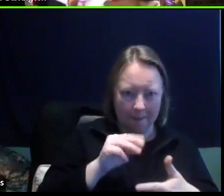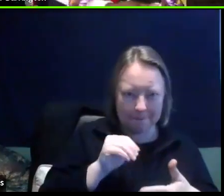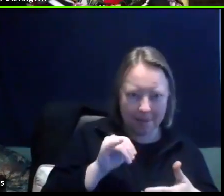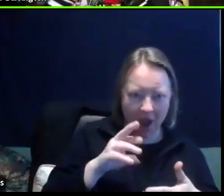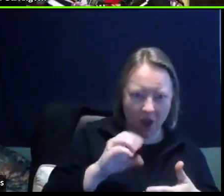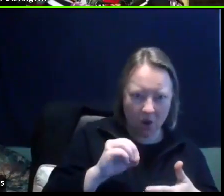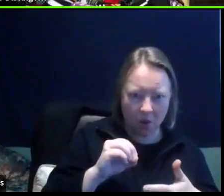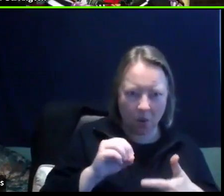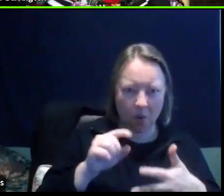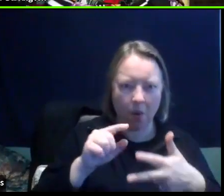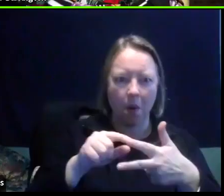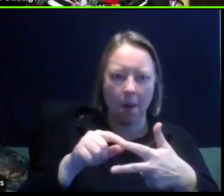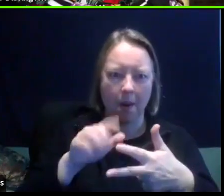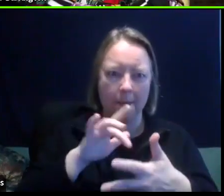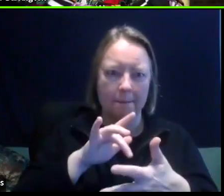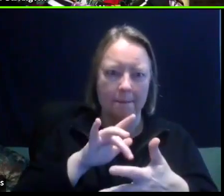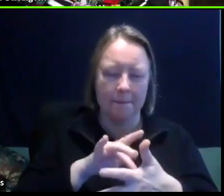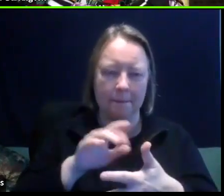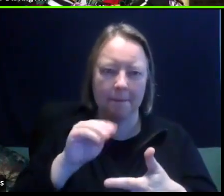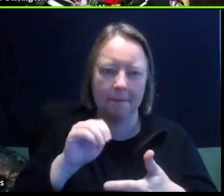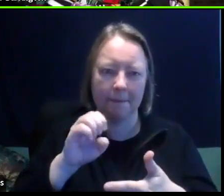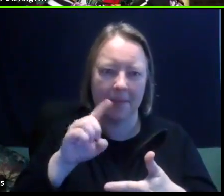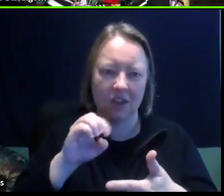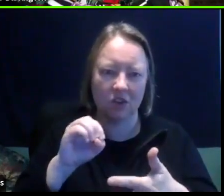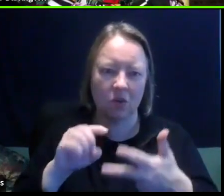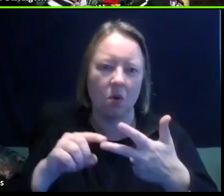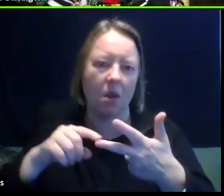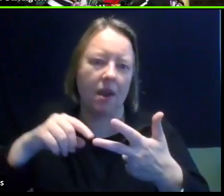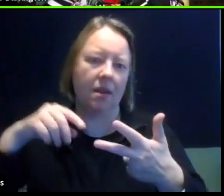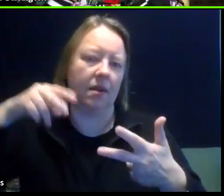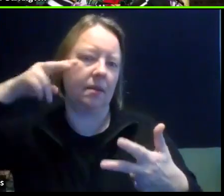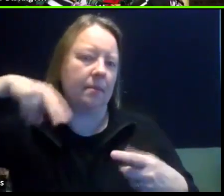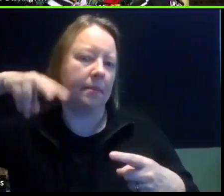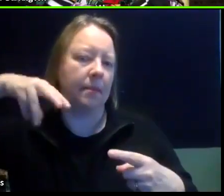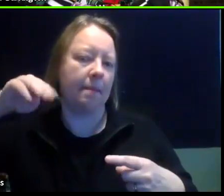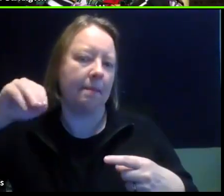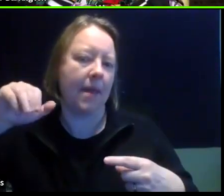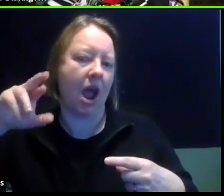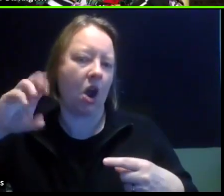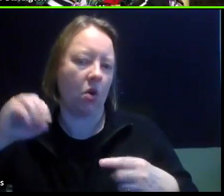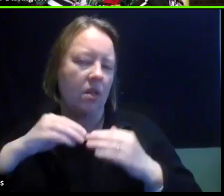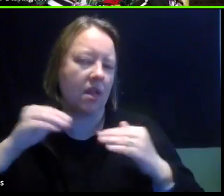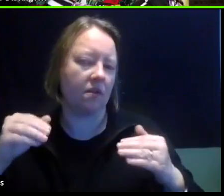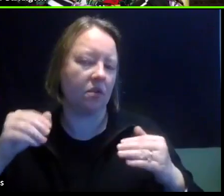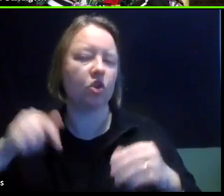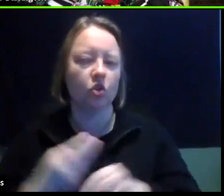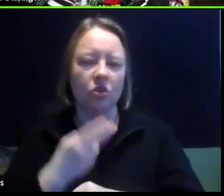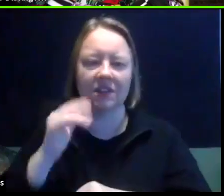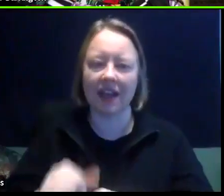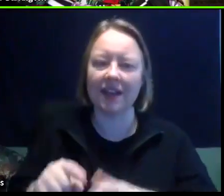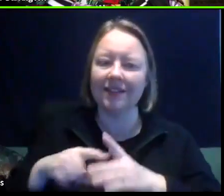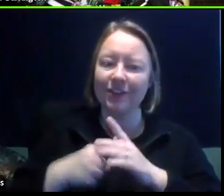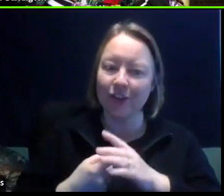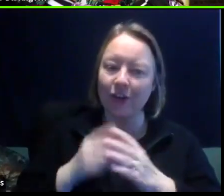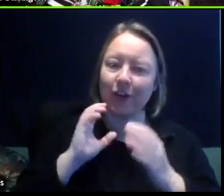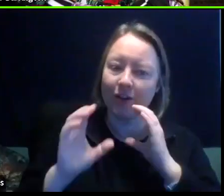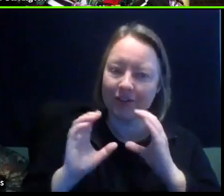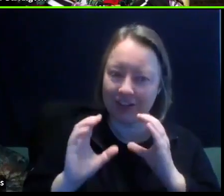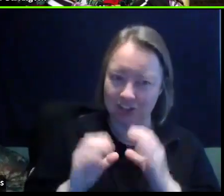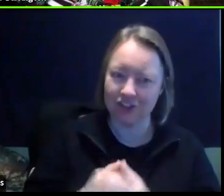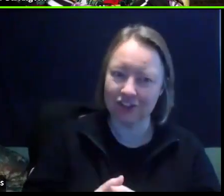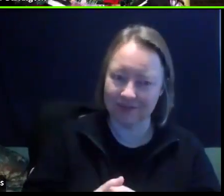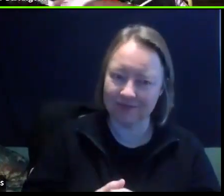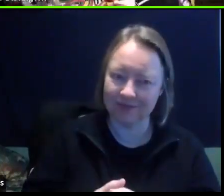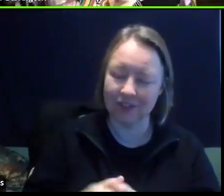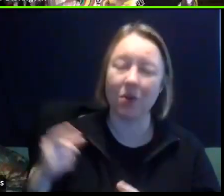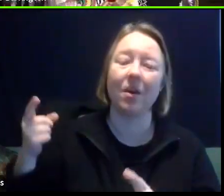can use it at your leisure as a way to begin a conversation. So